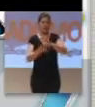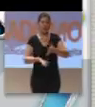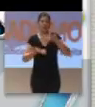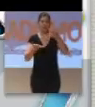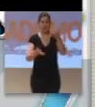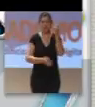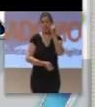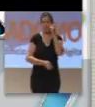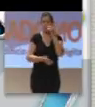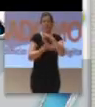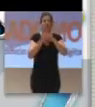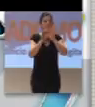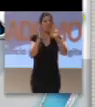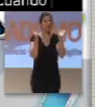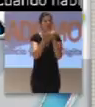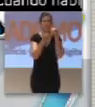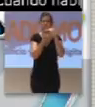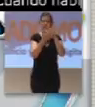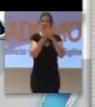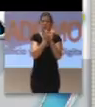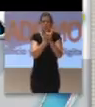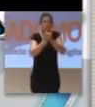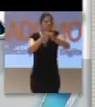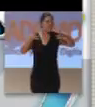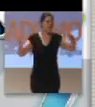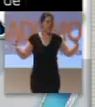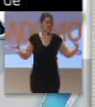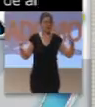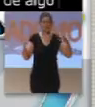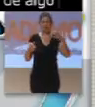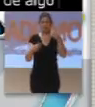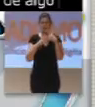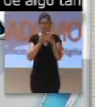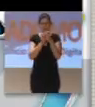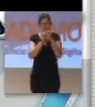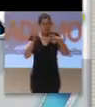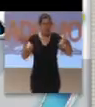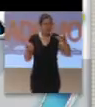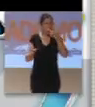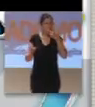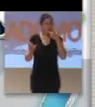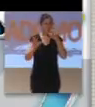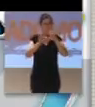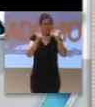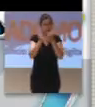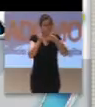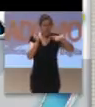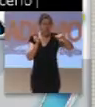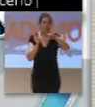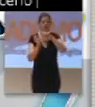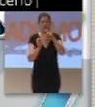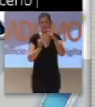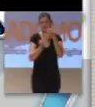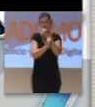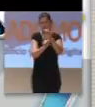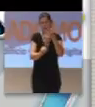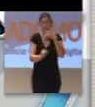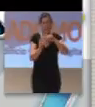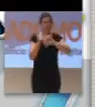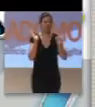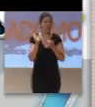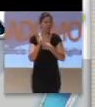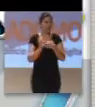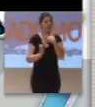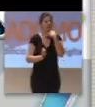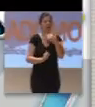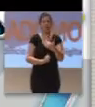title is the Project PASOS towards the universalization of the mobile telecare service. When we said about universal,